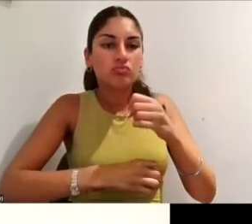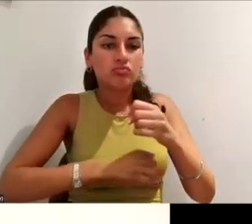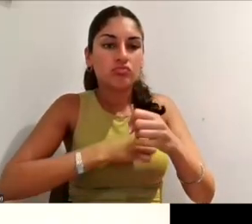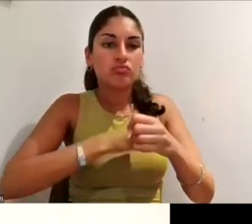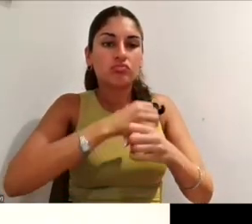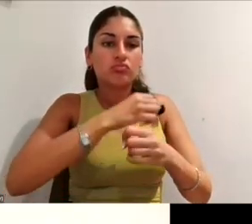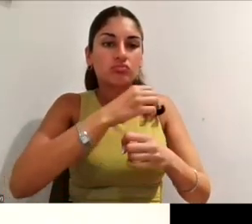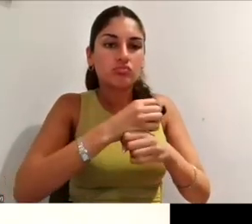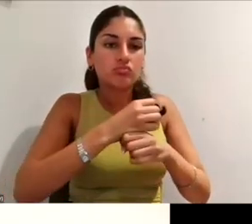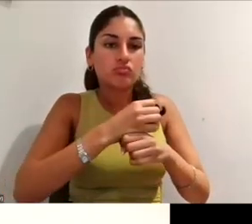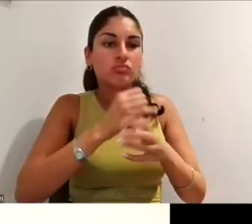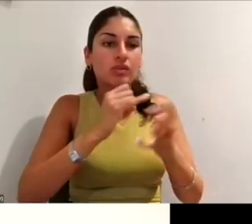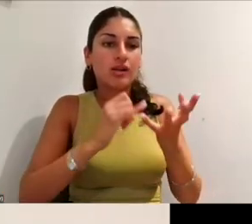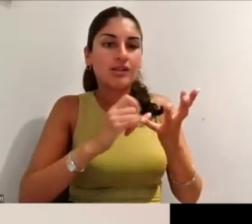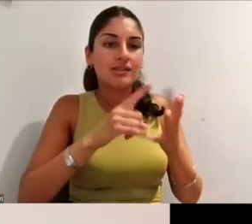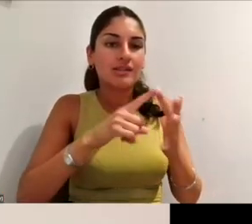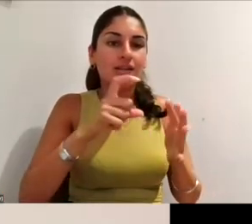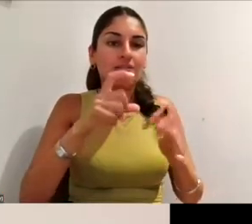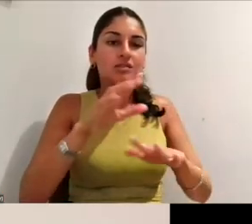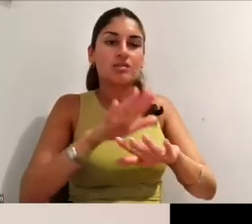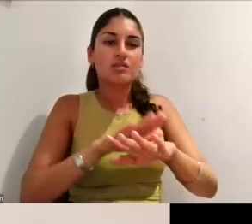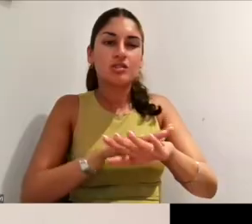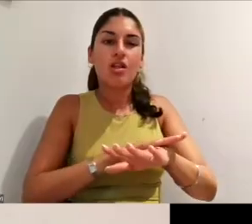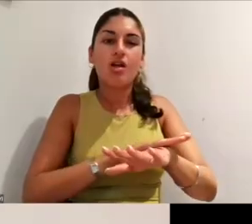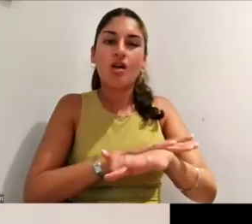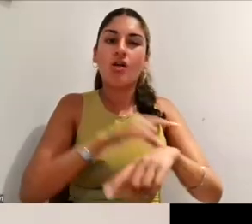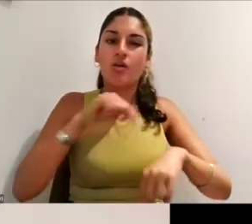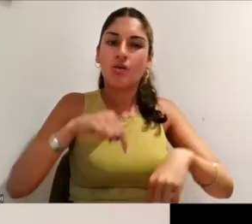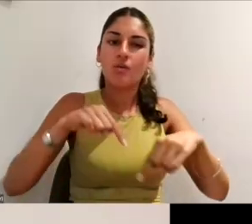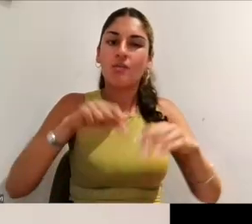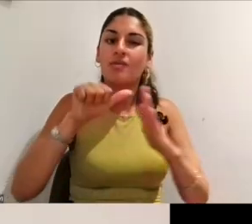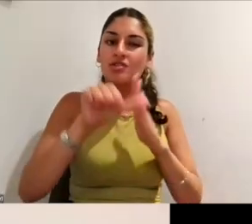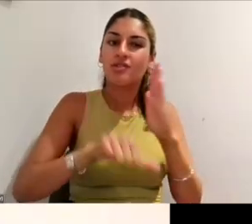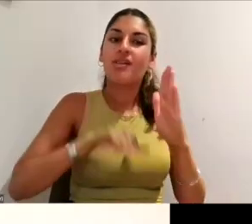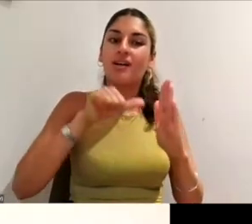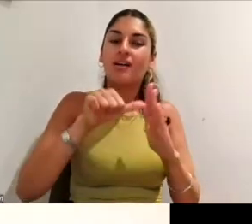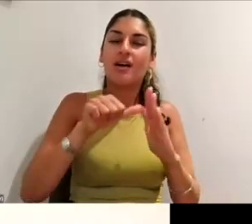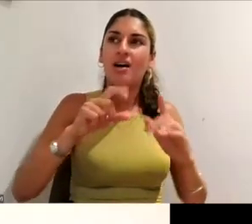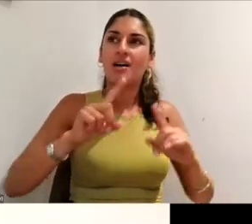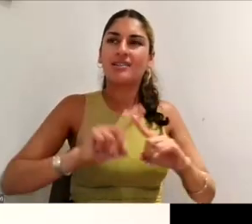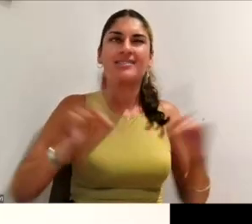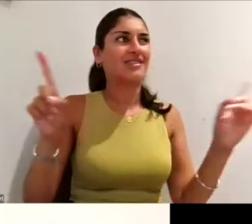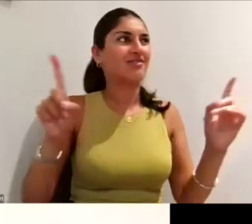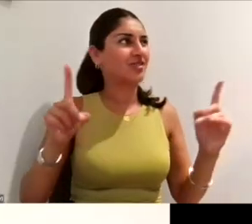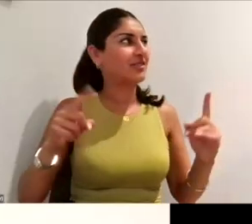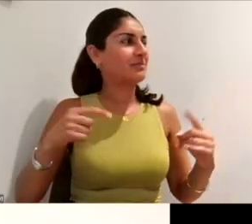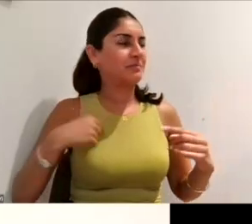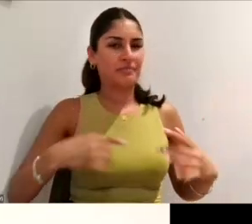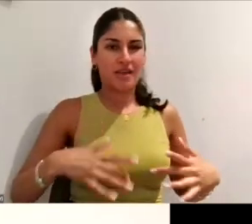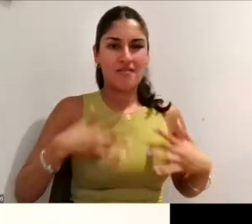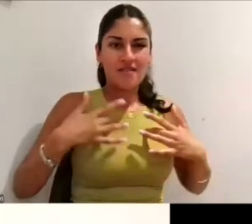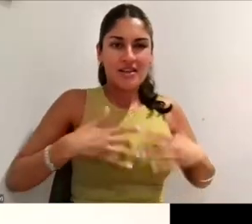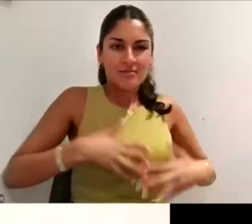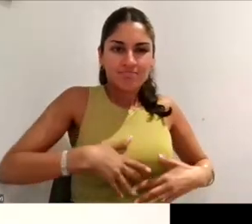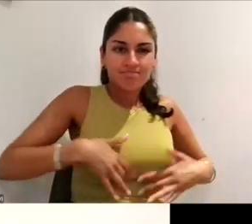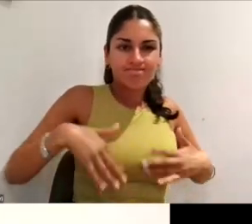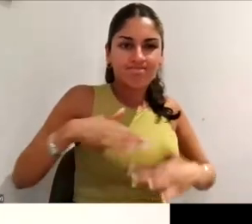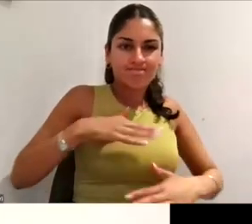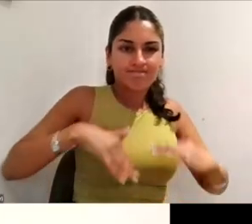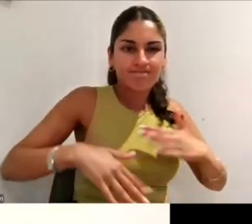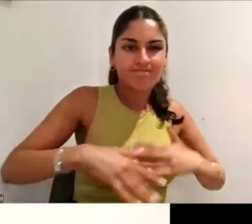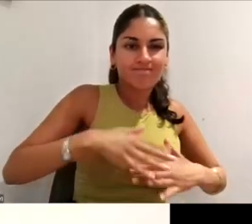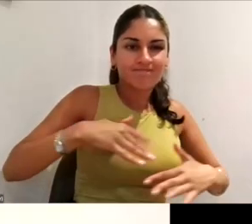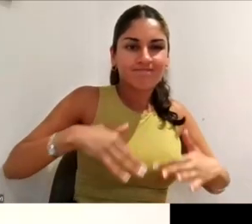this ease here. I don't know how to put it. I can feel it in me, slowing my atoms